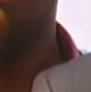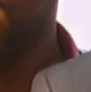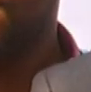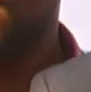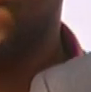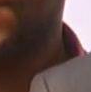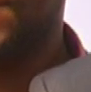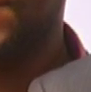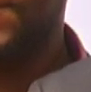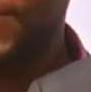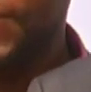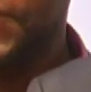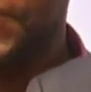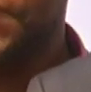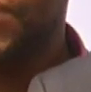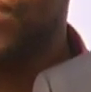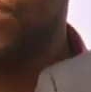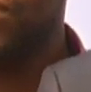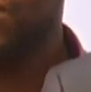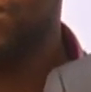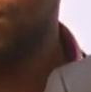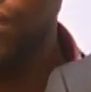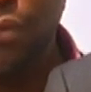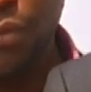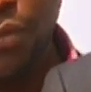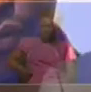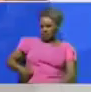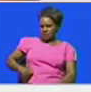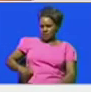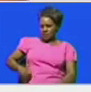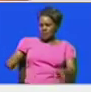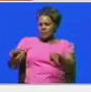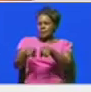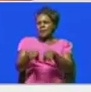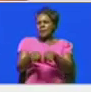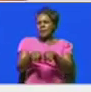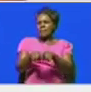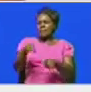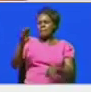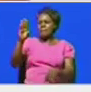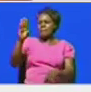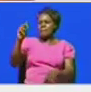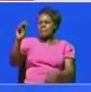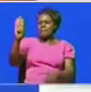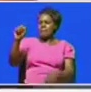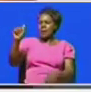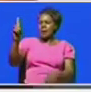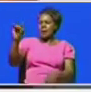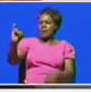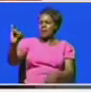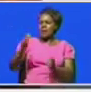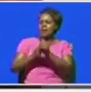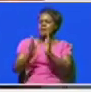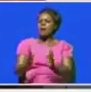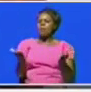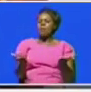Honorable Moses Wetangula is our leader in the Senate, and Honorable John Mbadi is our leader